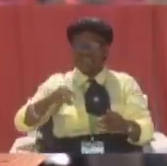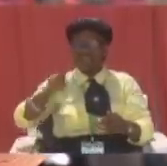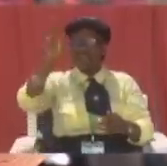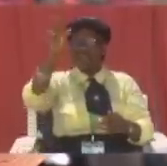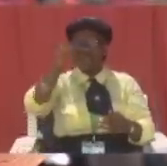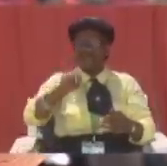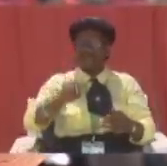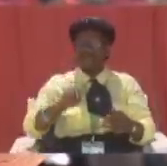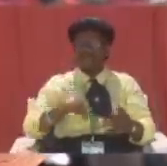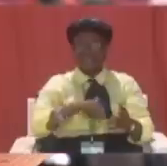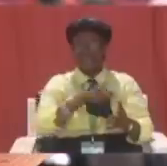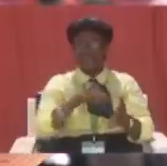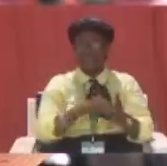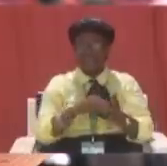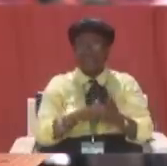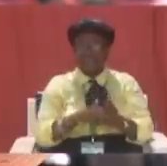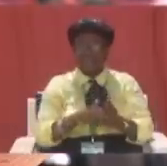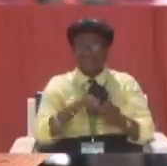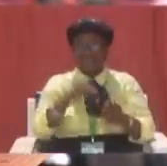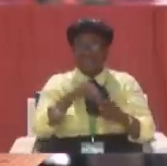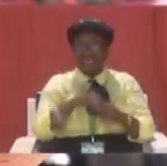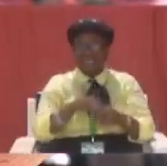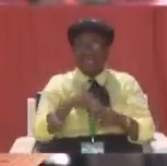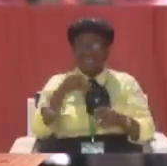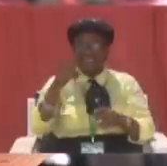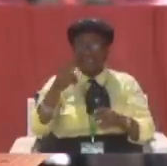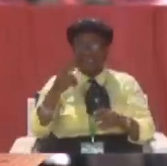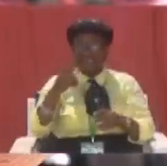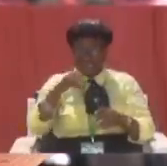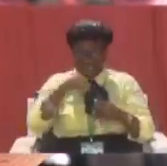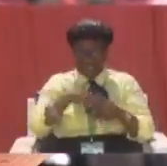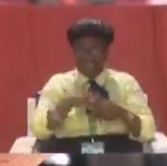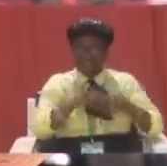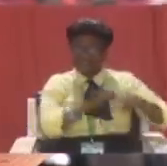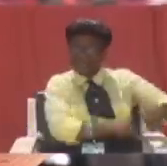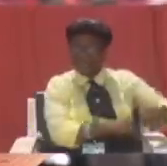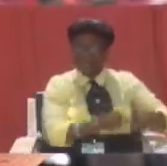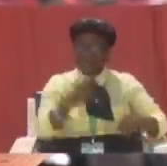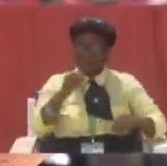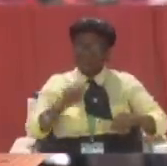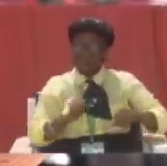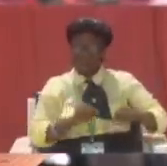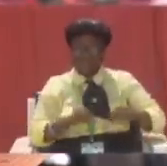minutes? 30 minutes inside a river,